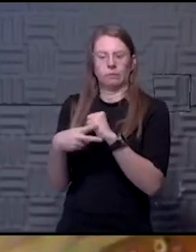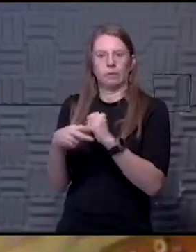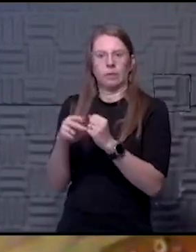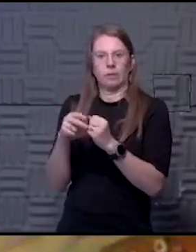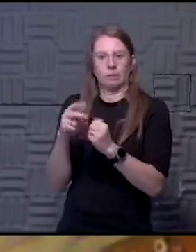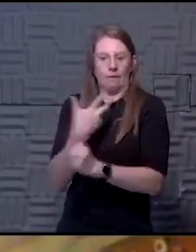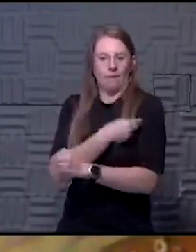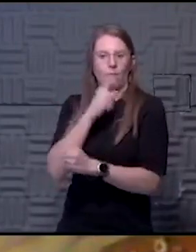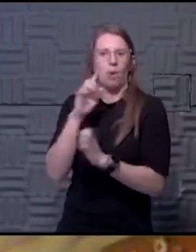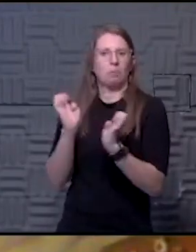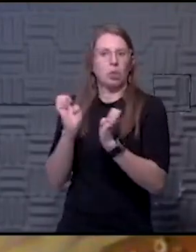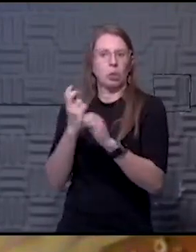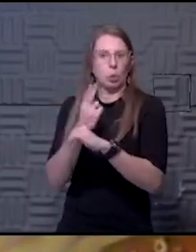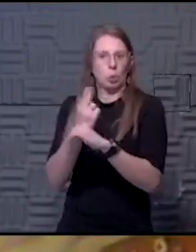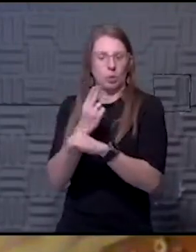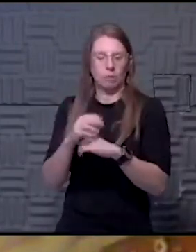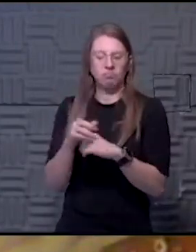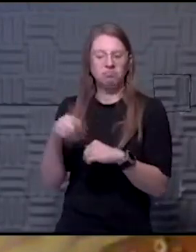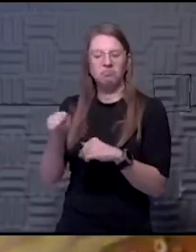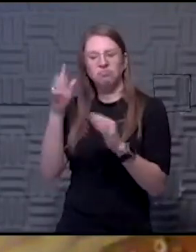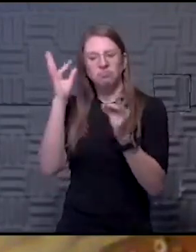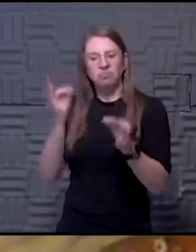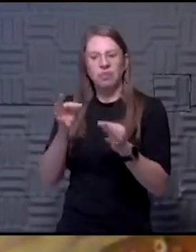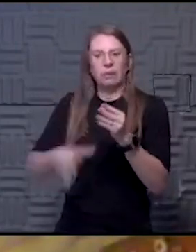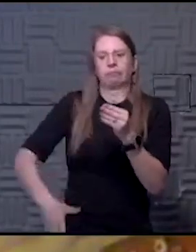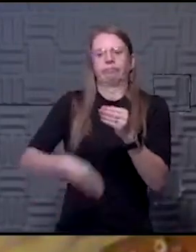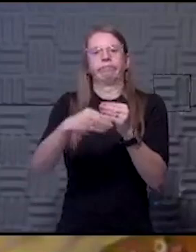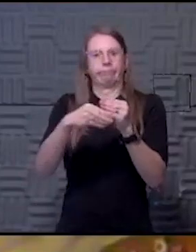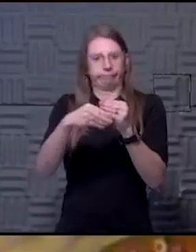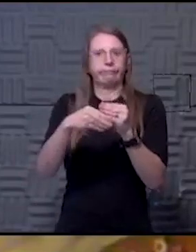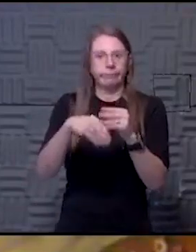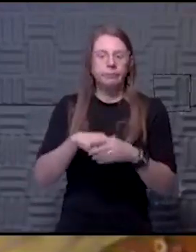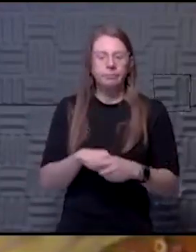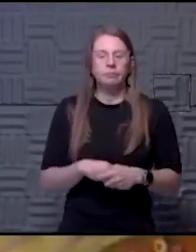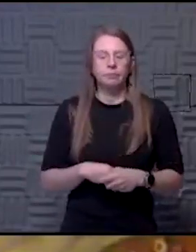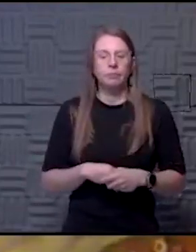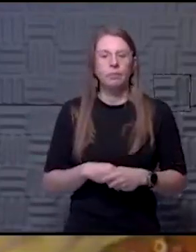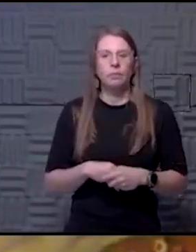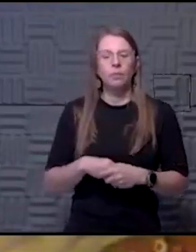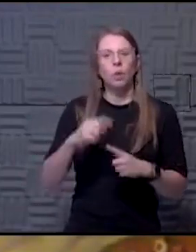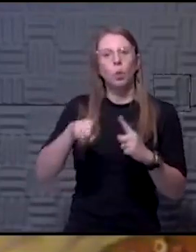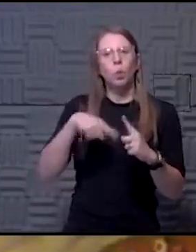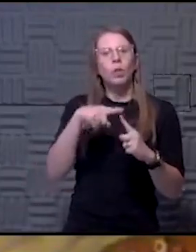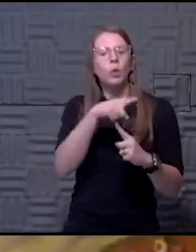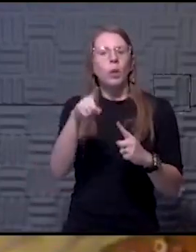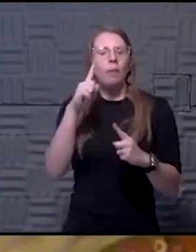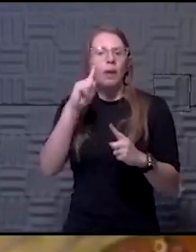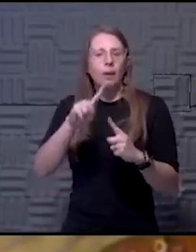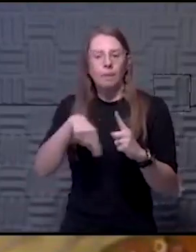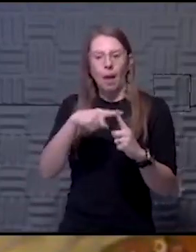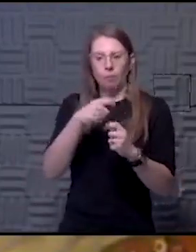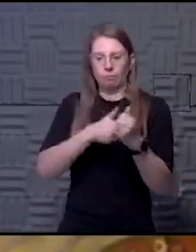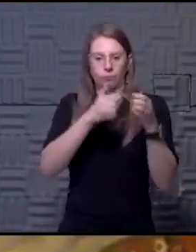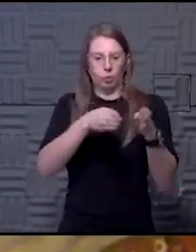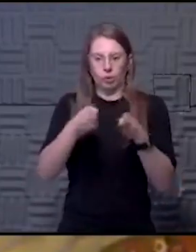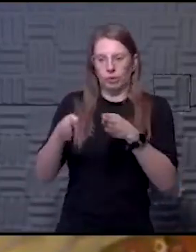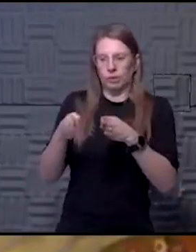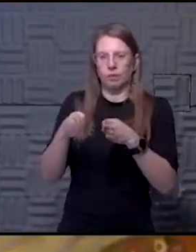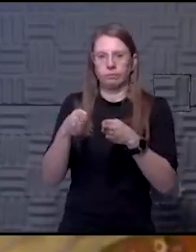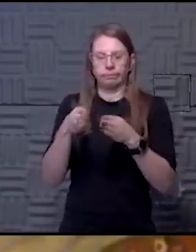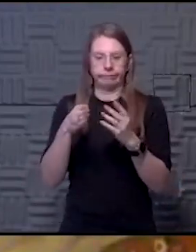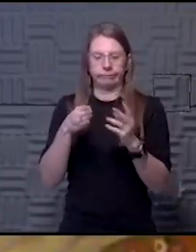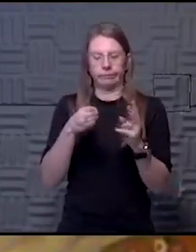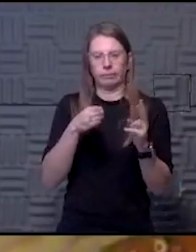kind of emergency use, and they've decided to add that on. But you know, when you think about it, on a per capita basis, we're both struggling